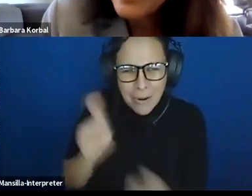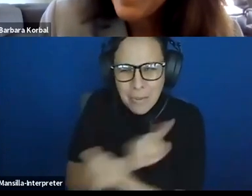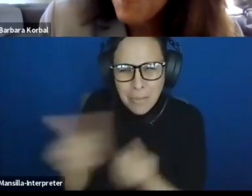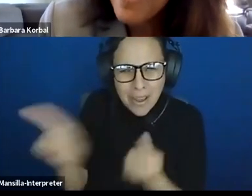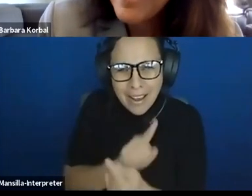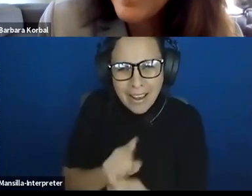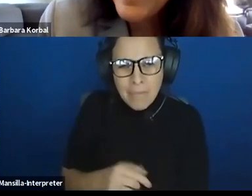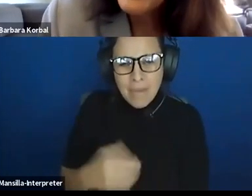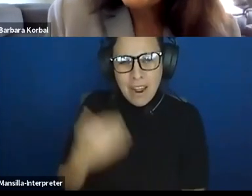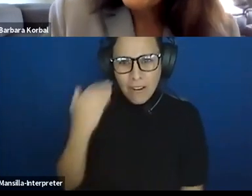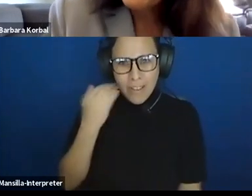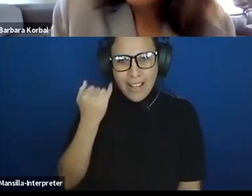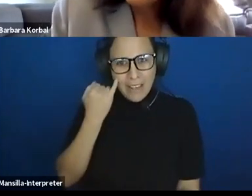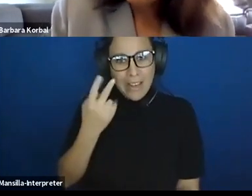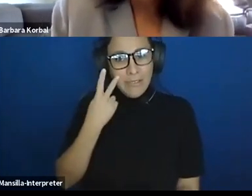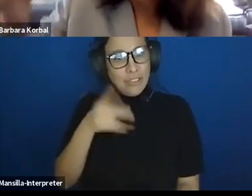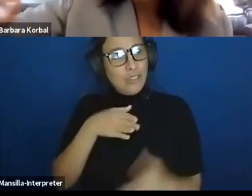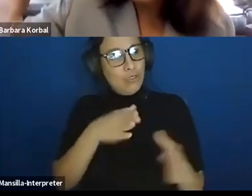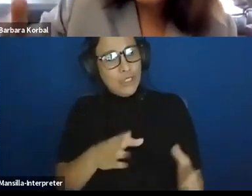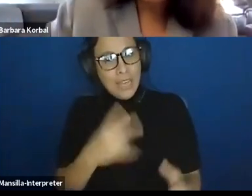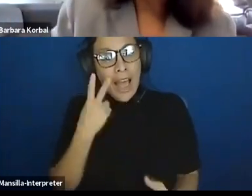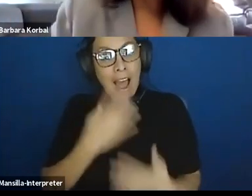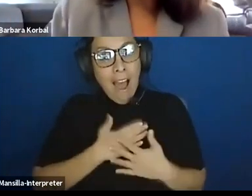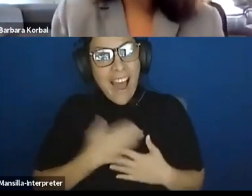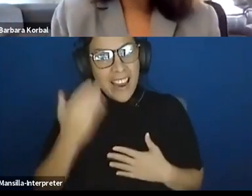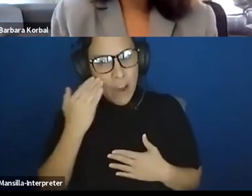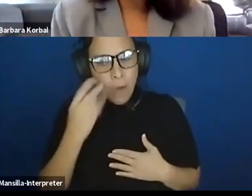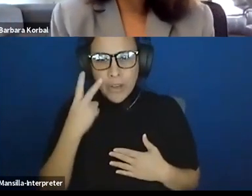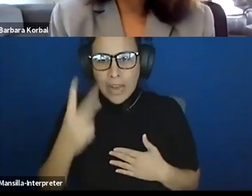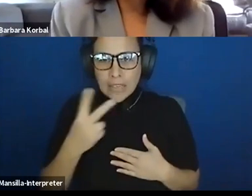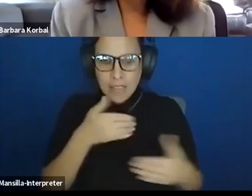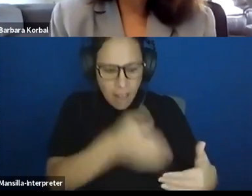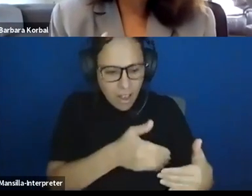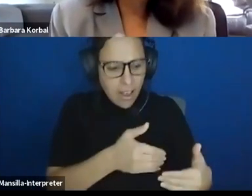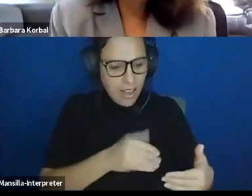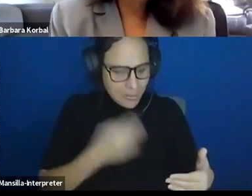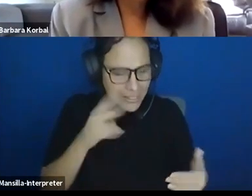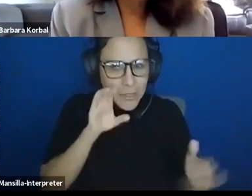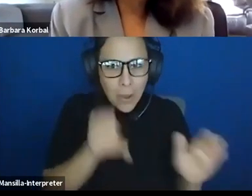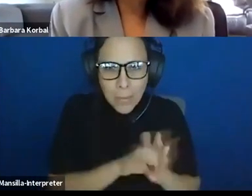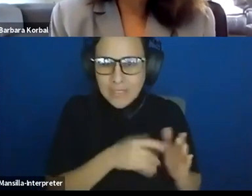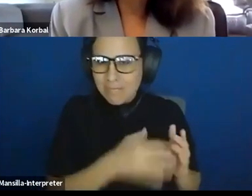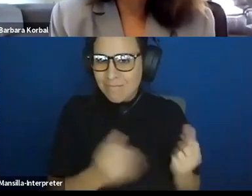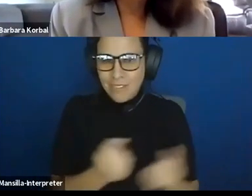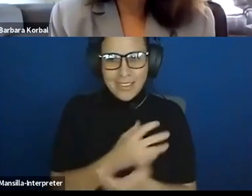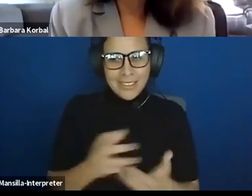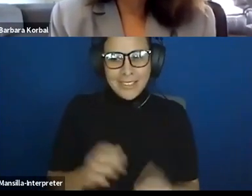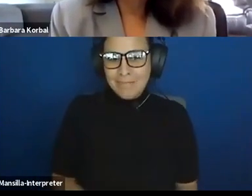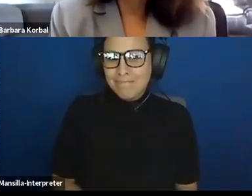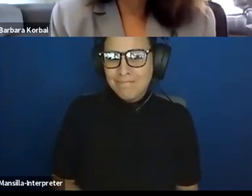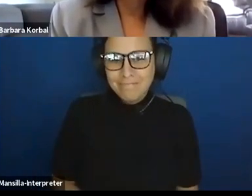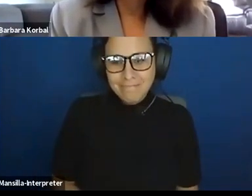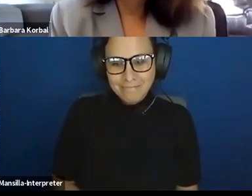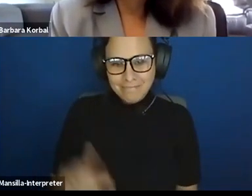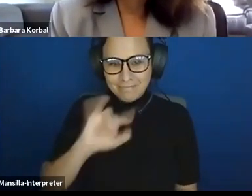on the street though, you know, because I see them so much. Yeah, no, thank you. Thank you, Barbara. The sort of